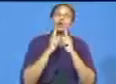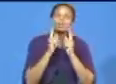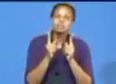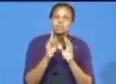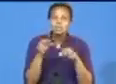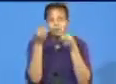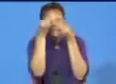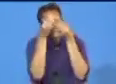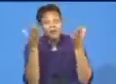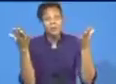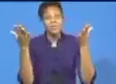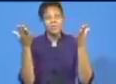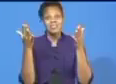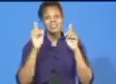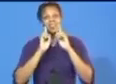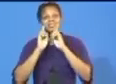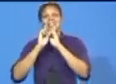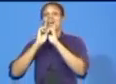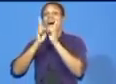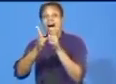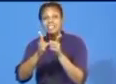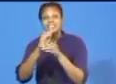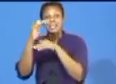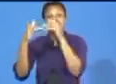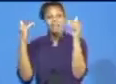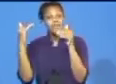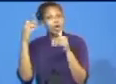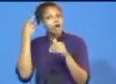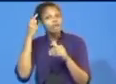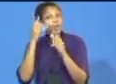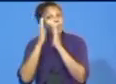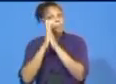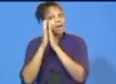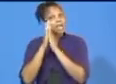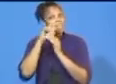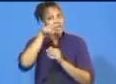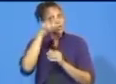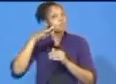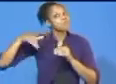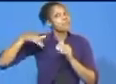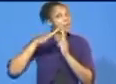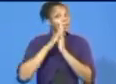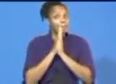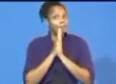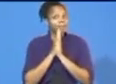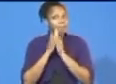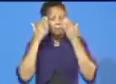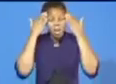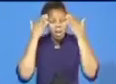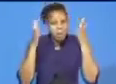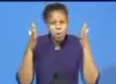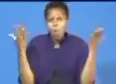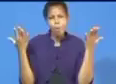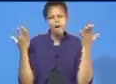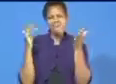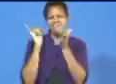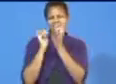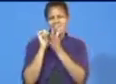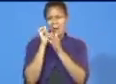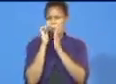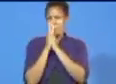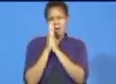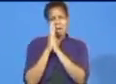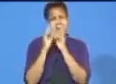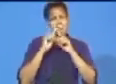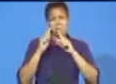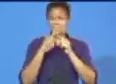an answer in heaven for a prayer that you have not yet prayed. I don't know what that prayer is, but